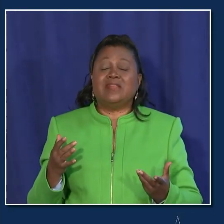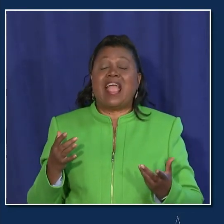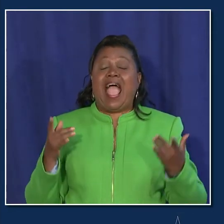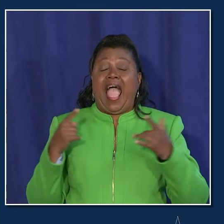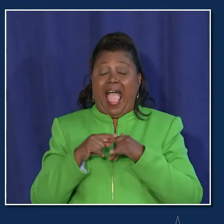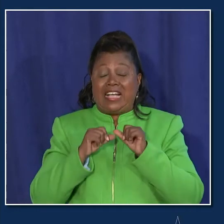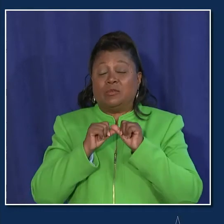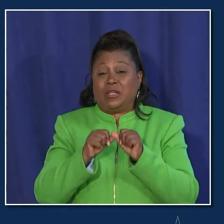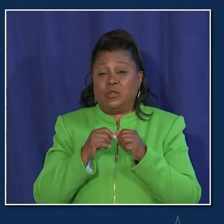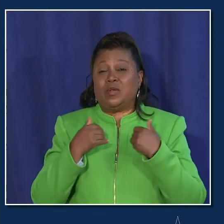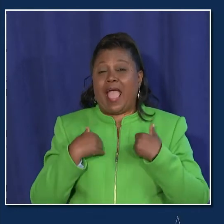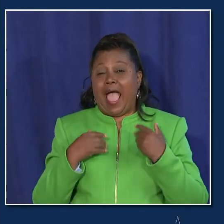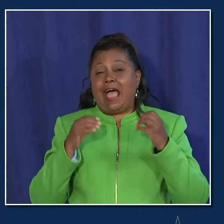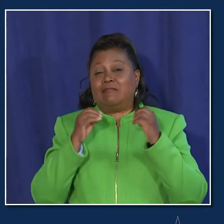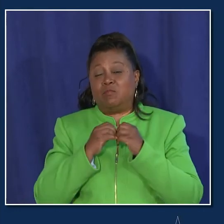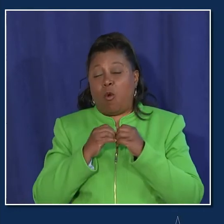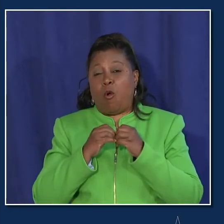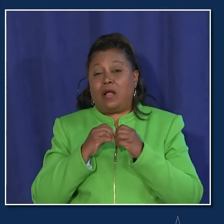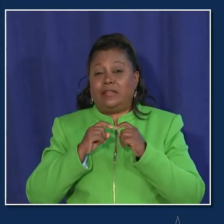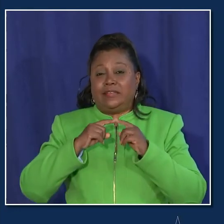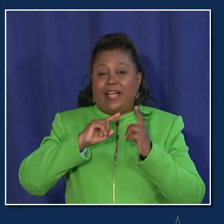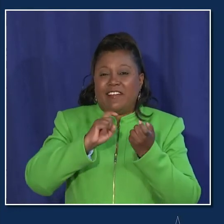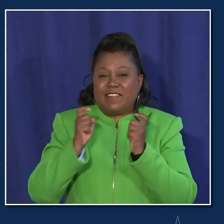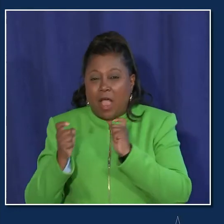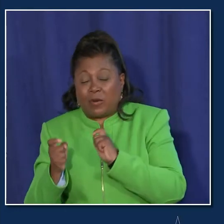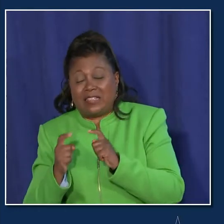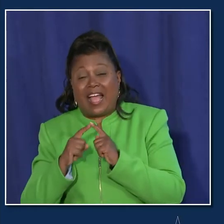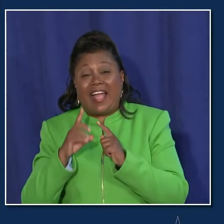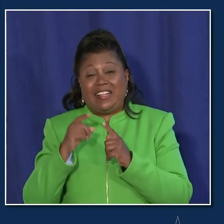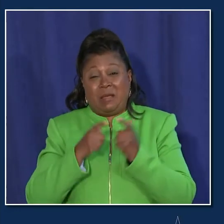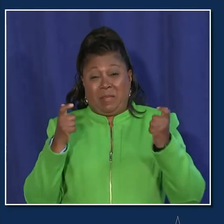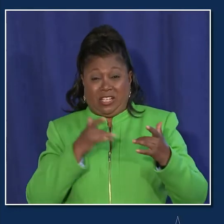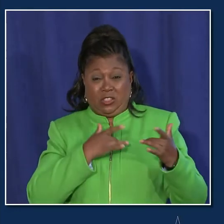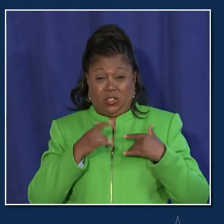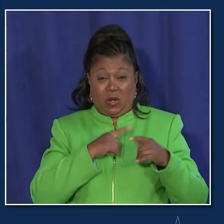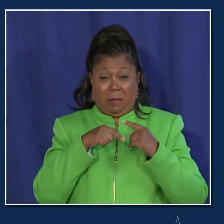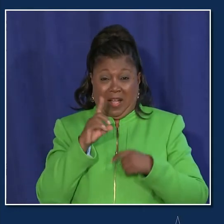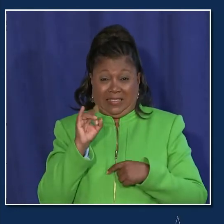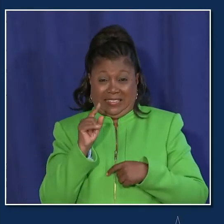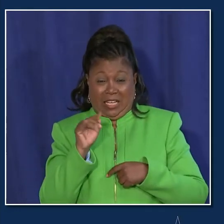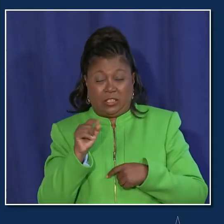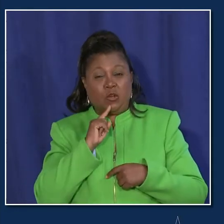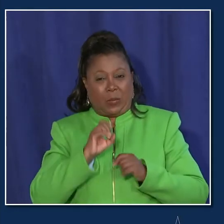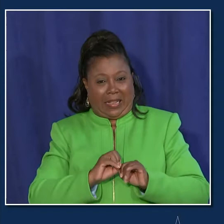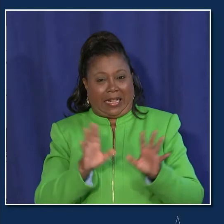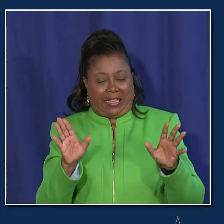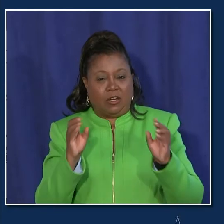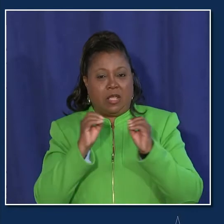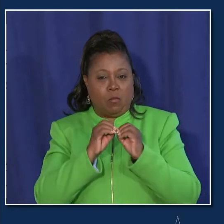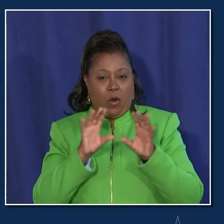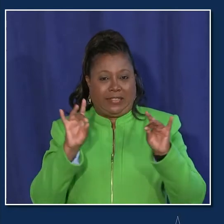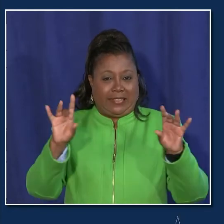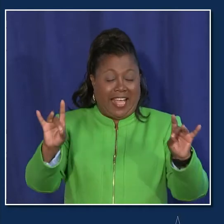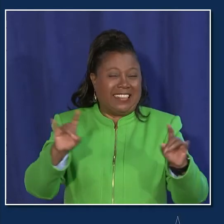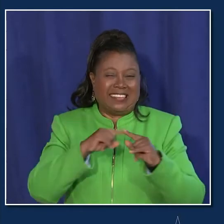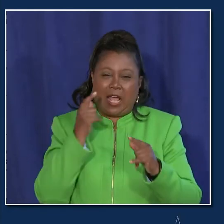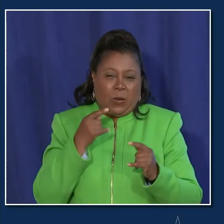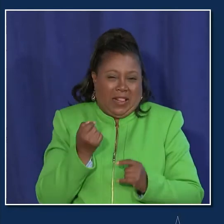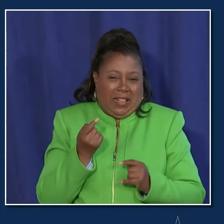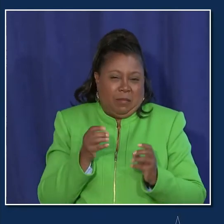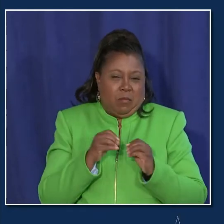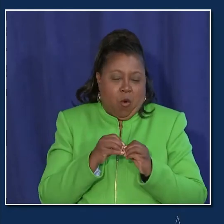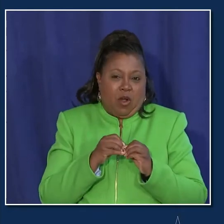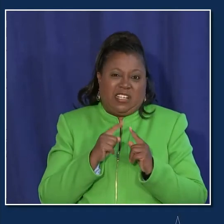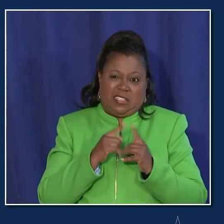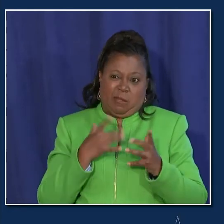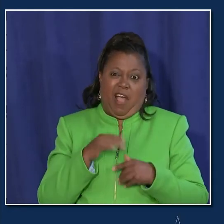as we continue to have more variants, the biggest concern about the Delta variant, as you said, it is very clearly more contagious, and not just a little bit more